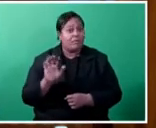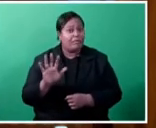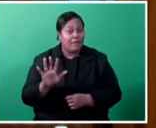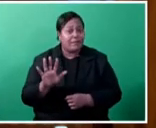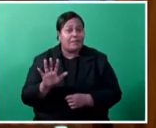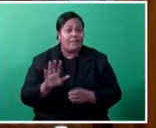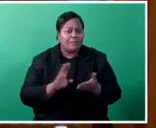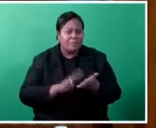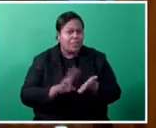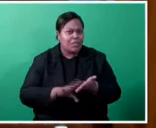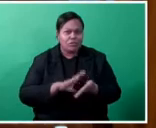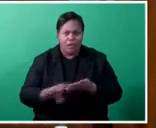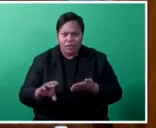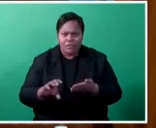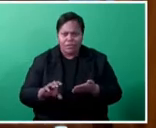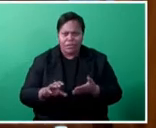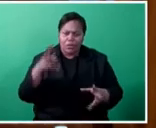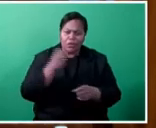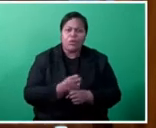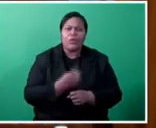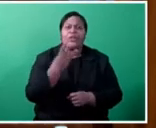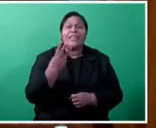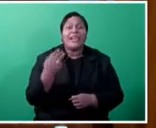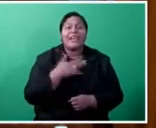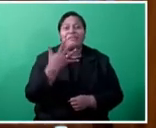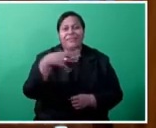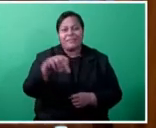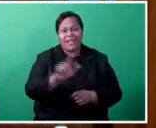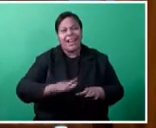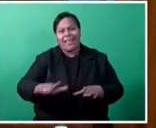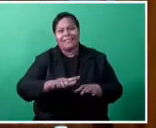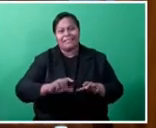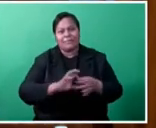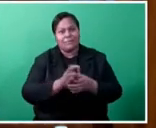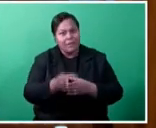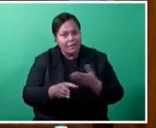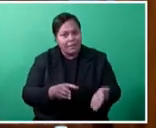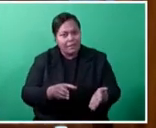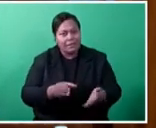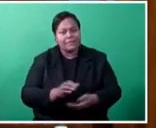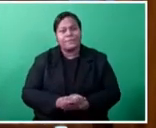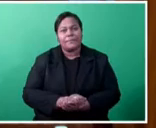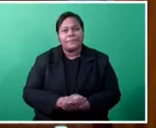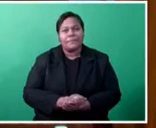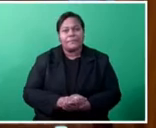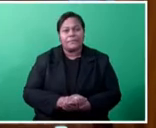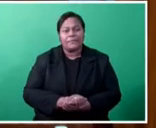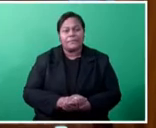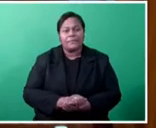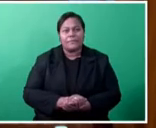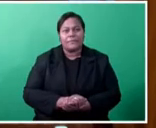landowning units with a total of 350 landowners and to 2 freehold landowners. Now, Speaker,